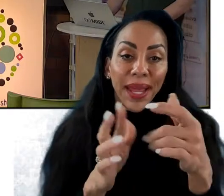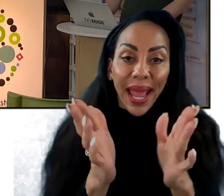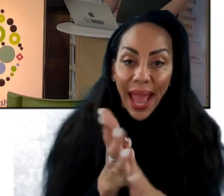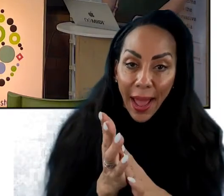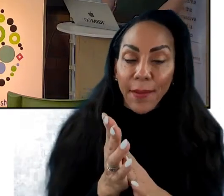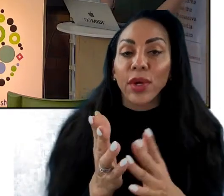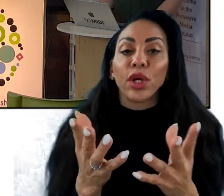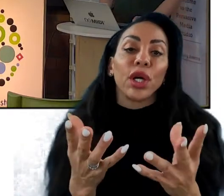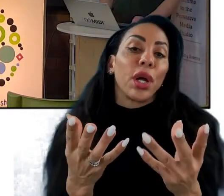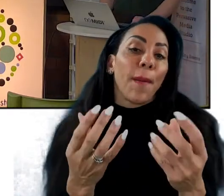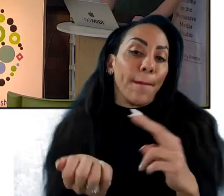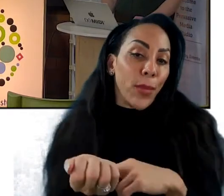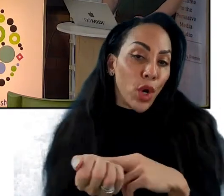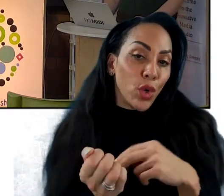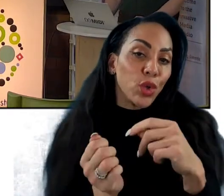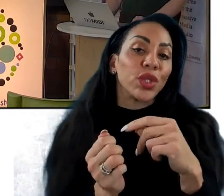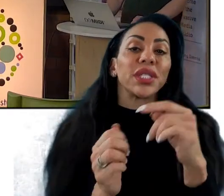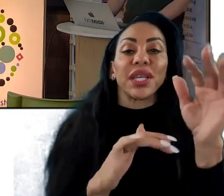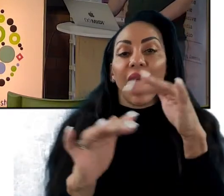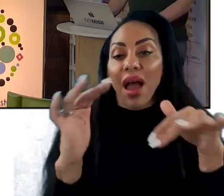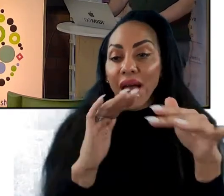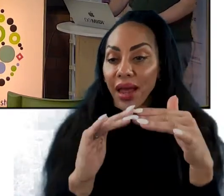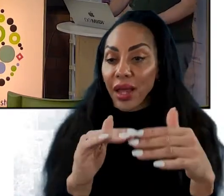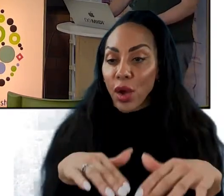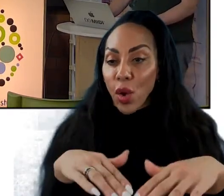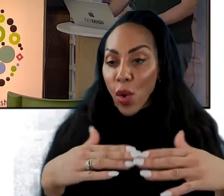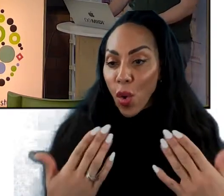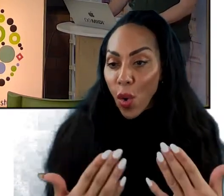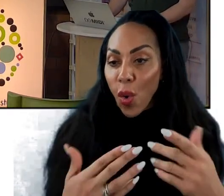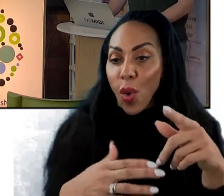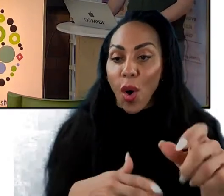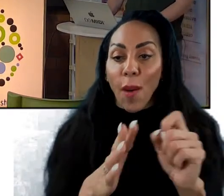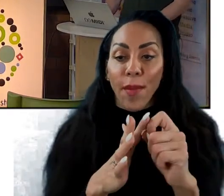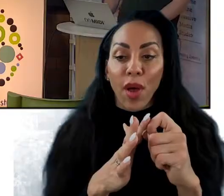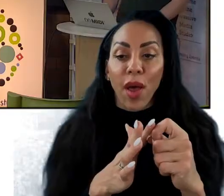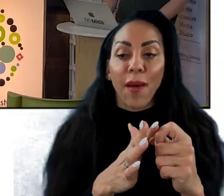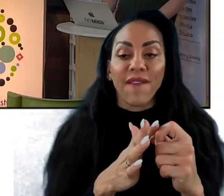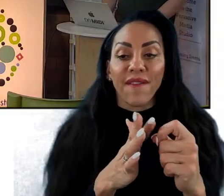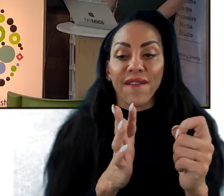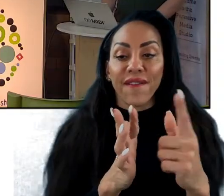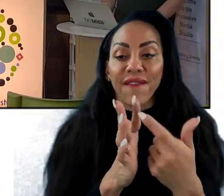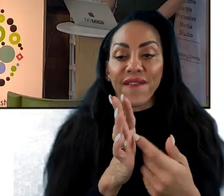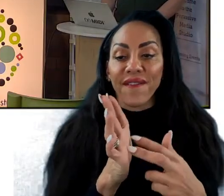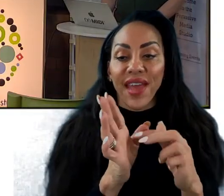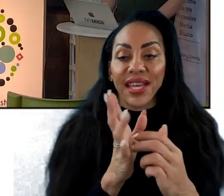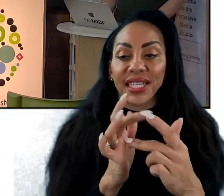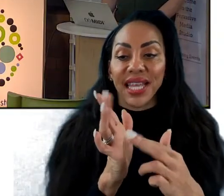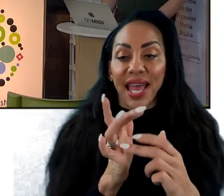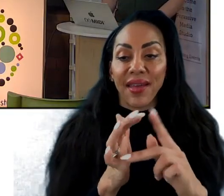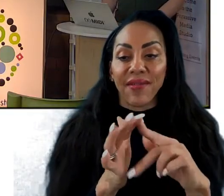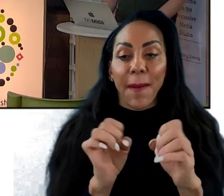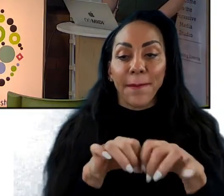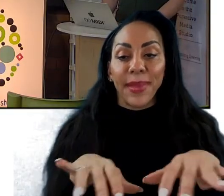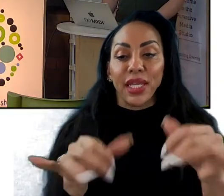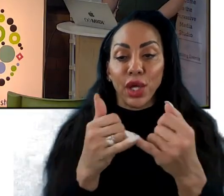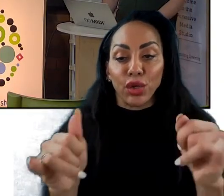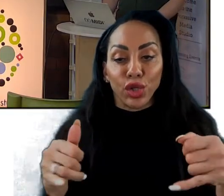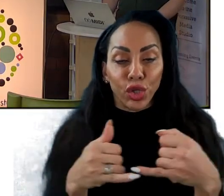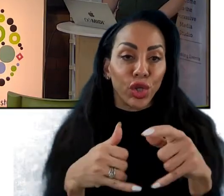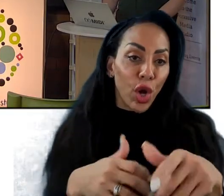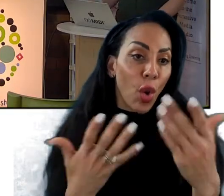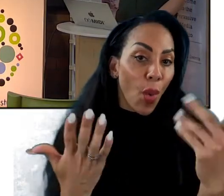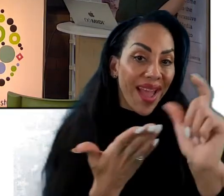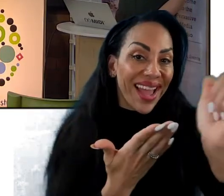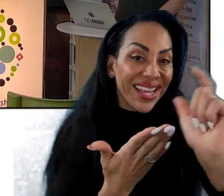pmstudiouk.bsky.social on Blue Sky, or at Pervasive Media Studio on Instagram. All right. Our speakers for today